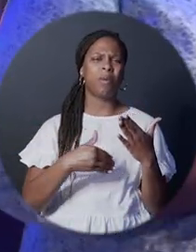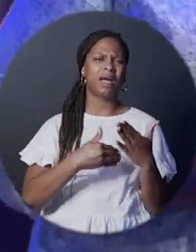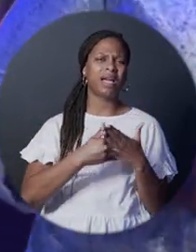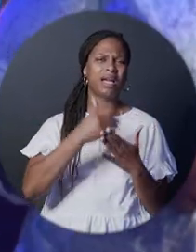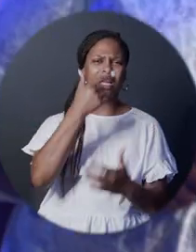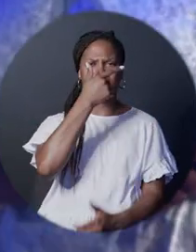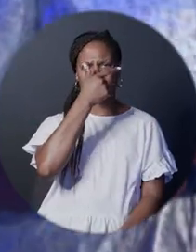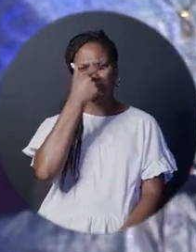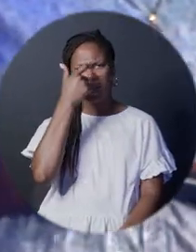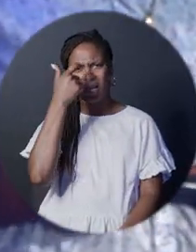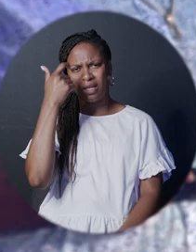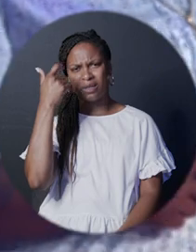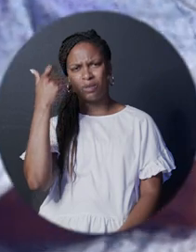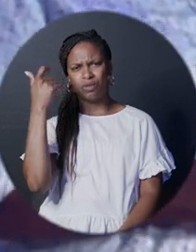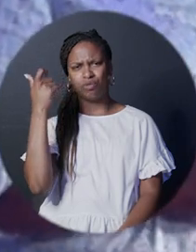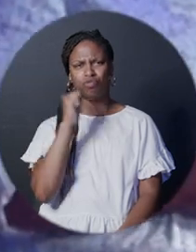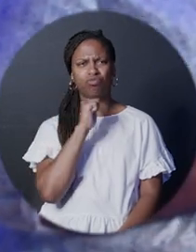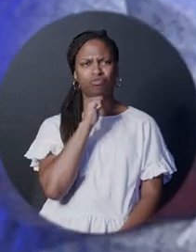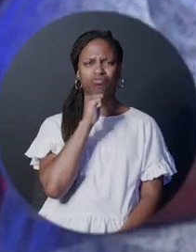Oh,